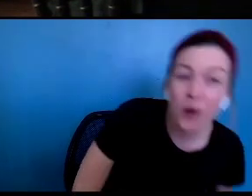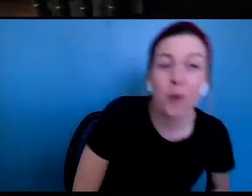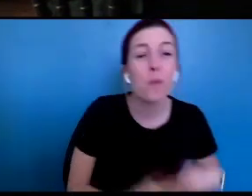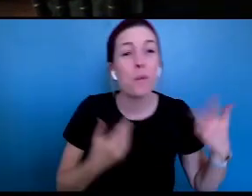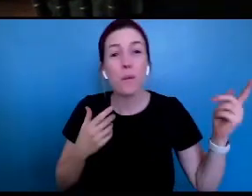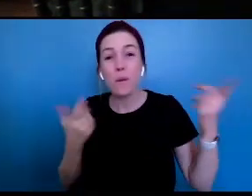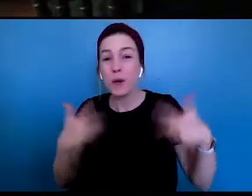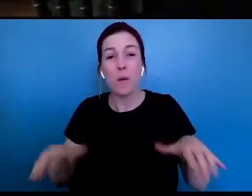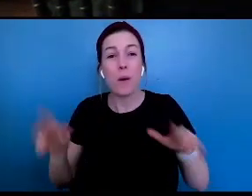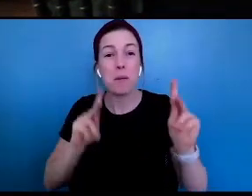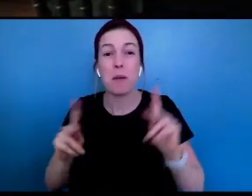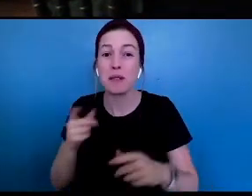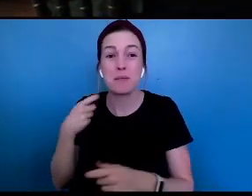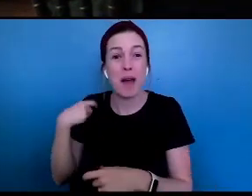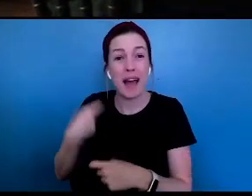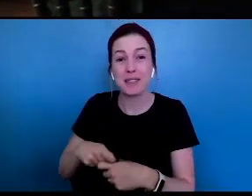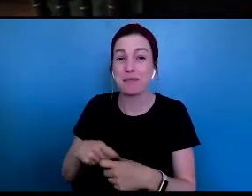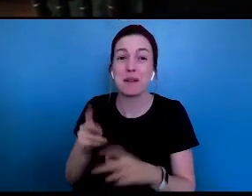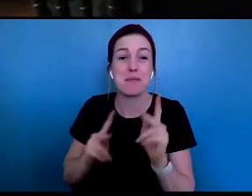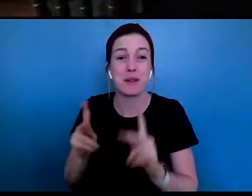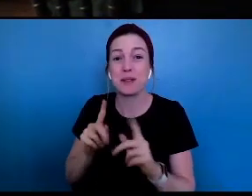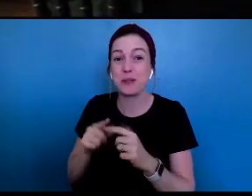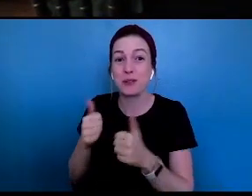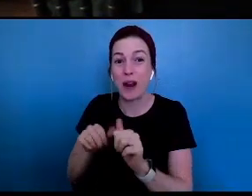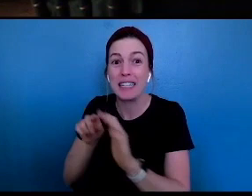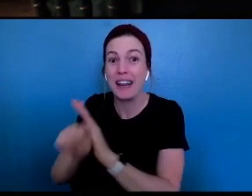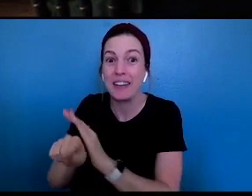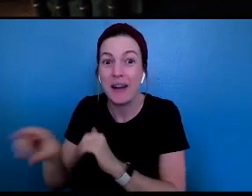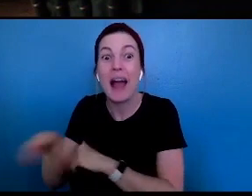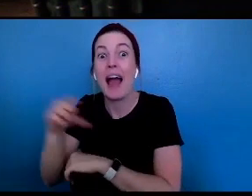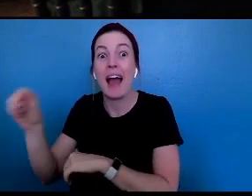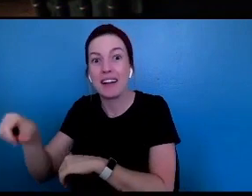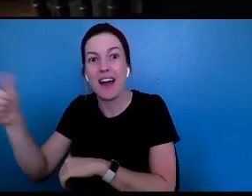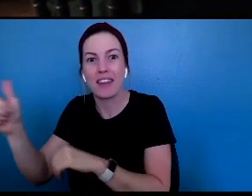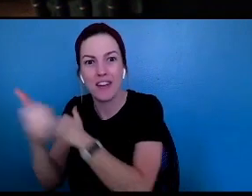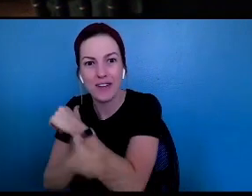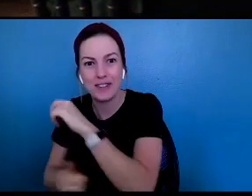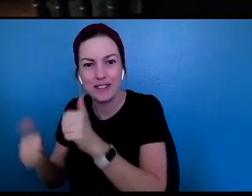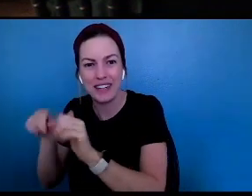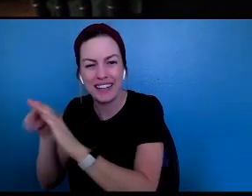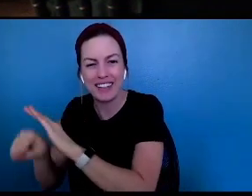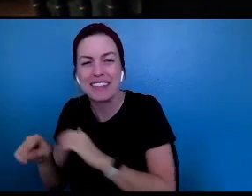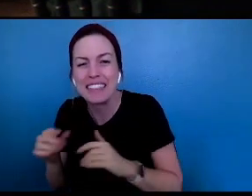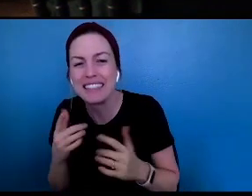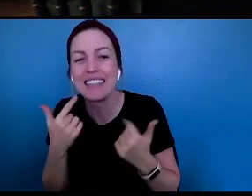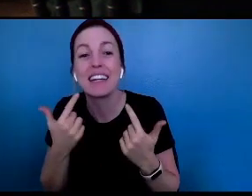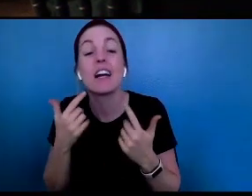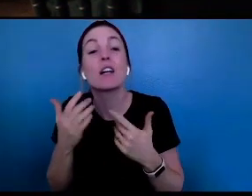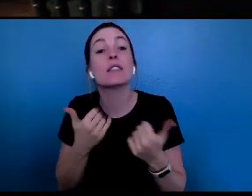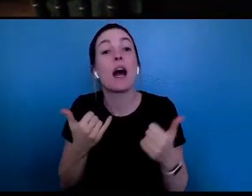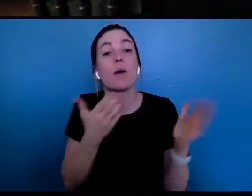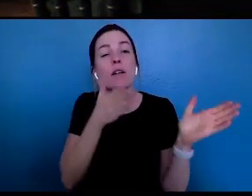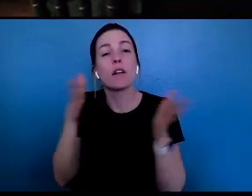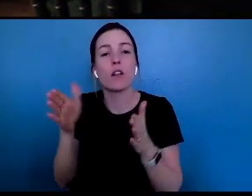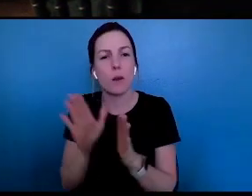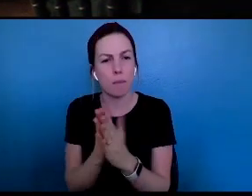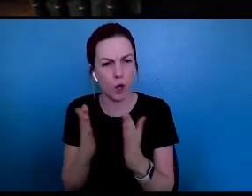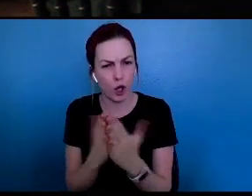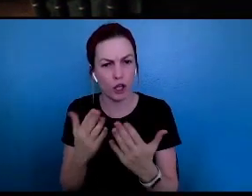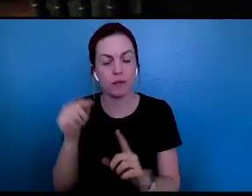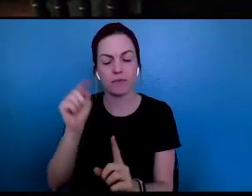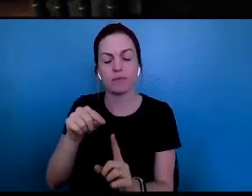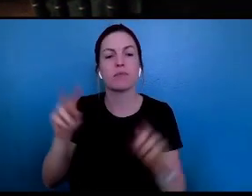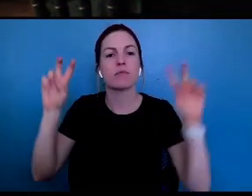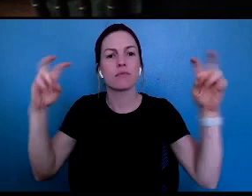people trying to assassinate you. So well played there. Let's shift to talking about the book and what we're really here to talk about, which is democracy and